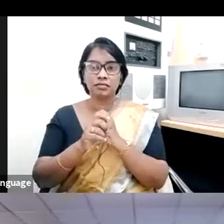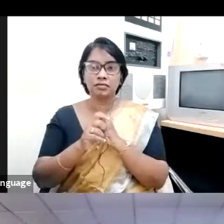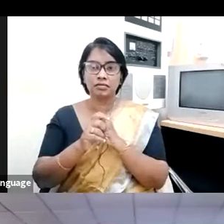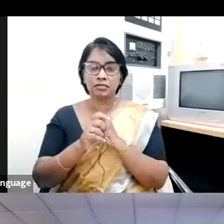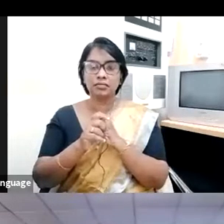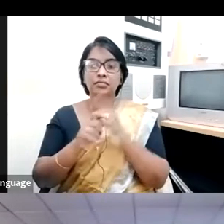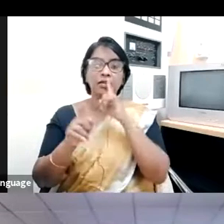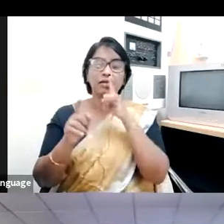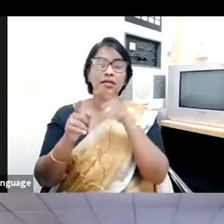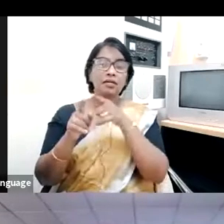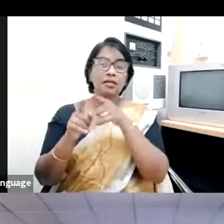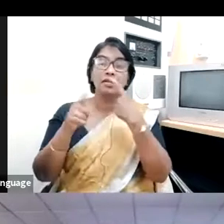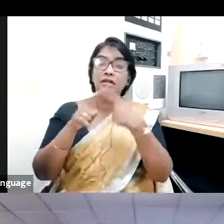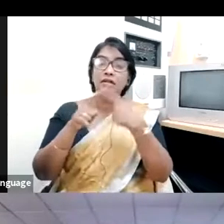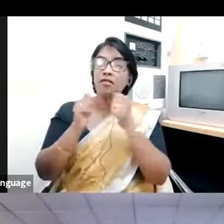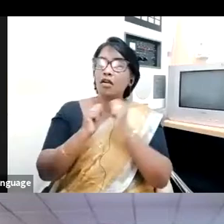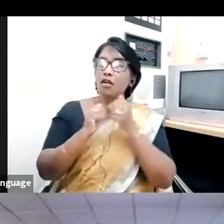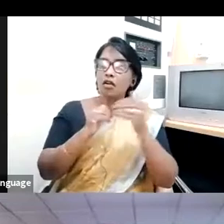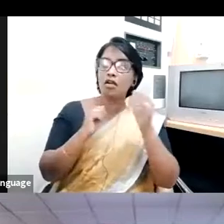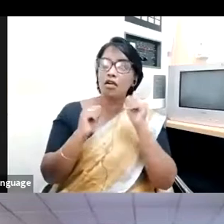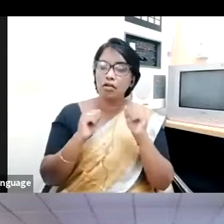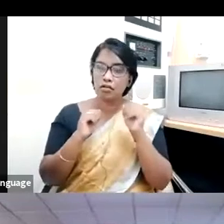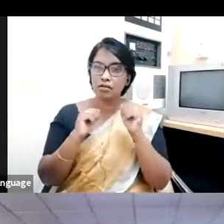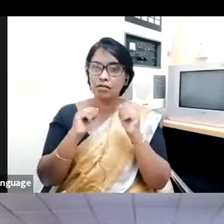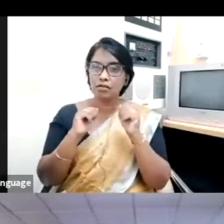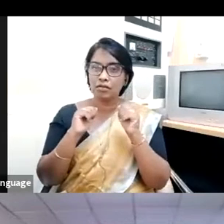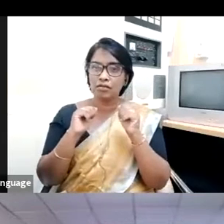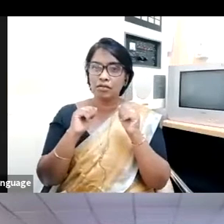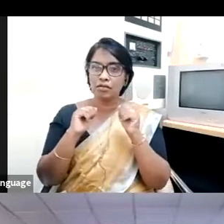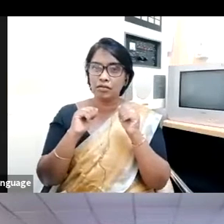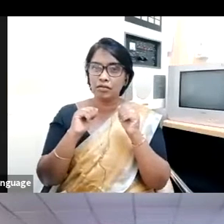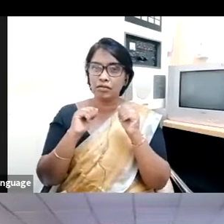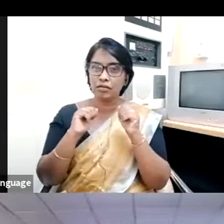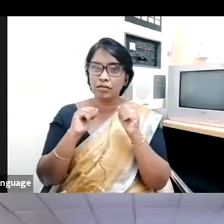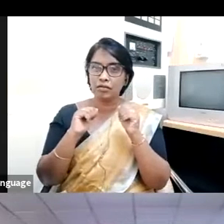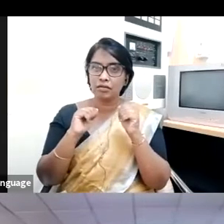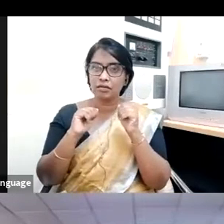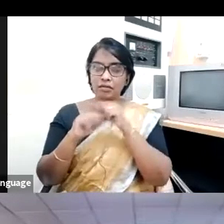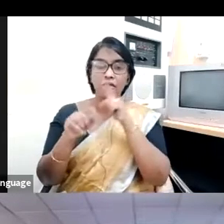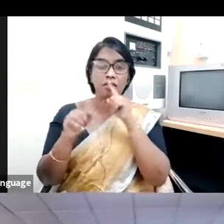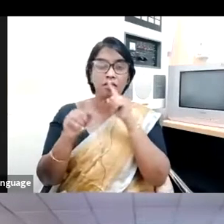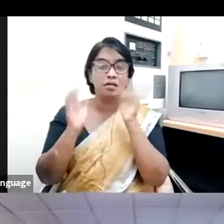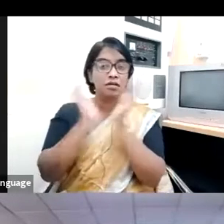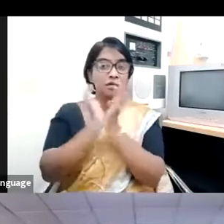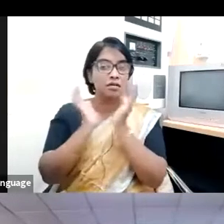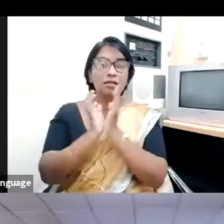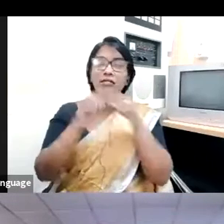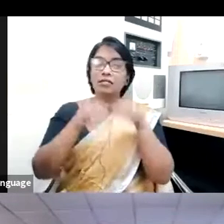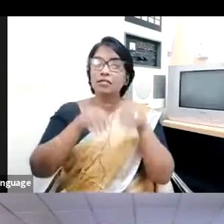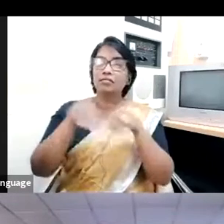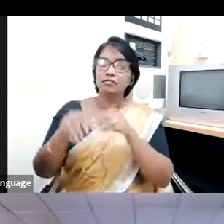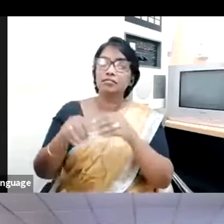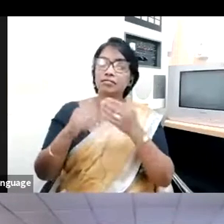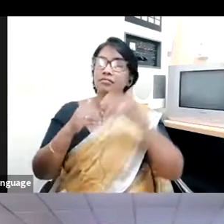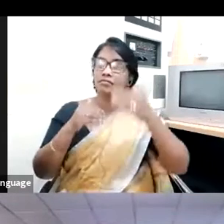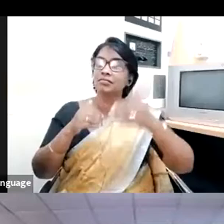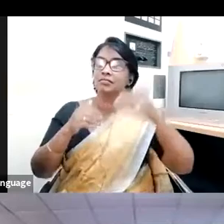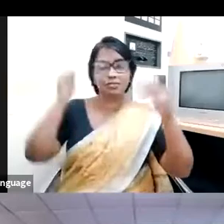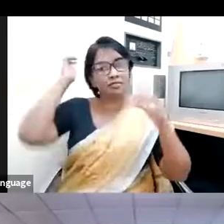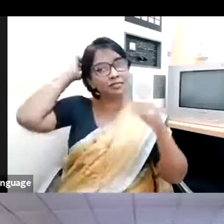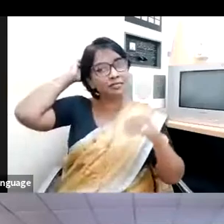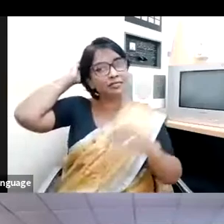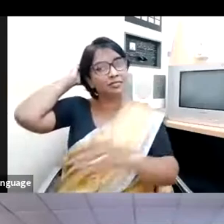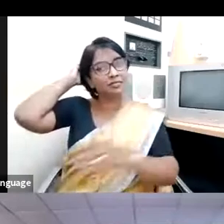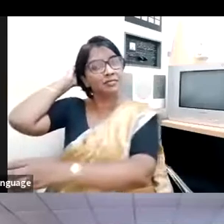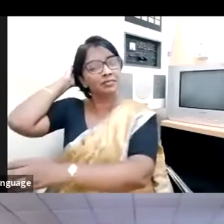years before those trees start working for us. Start by at least conserving the forest cover you have. I always